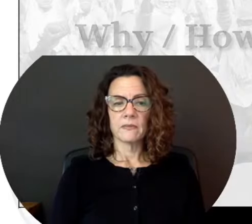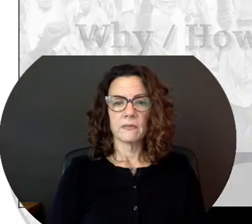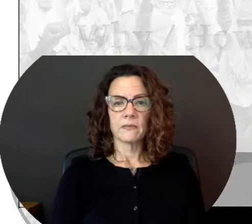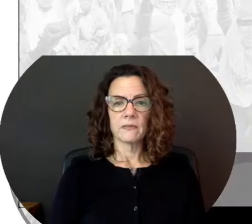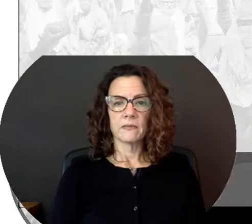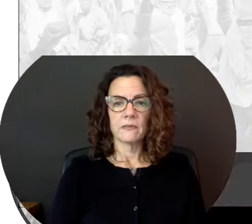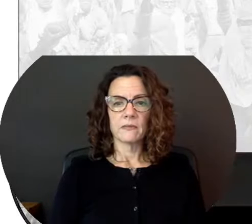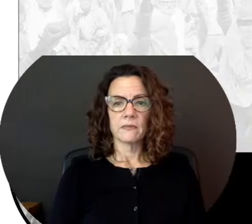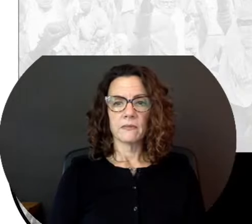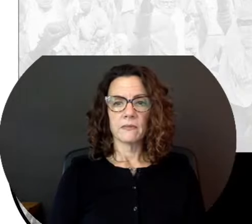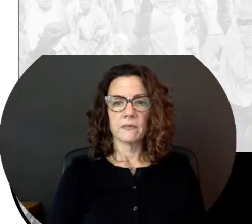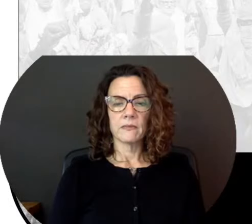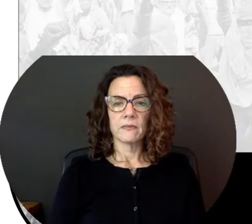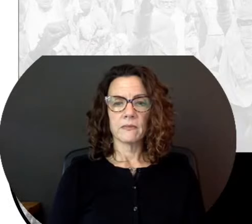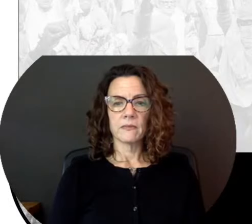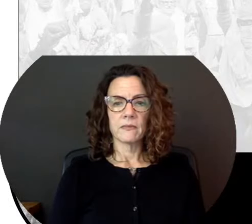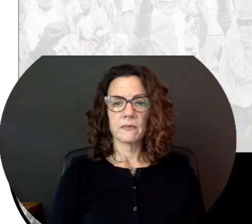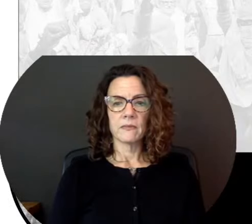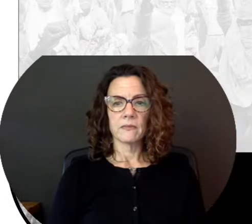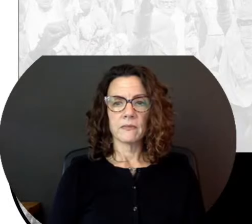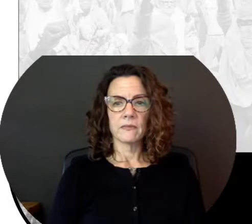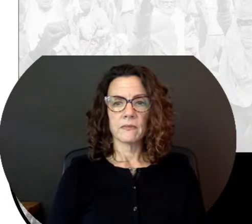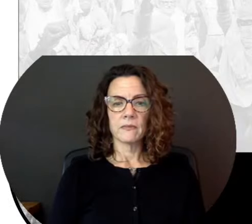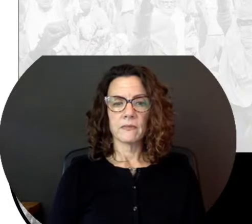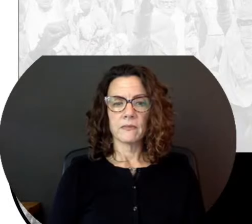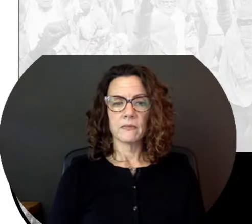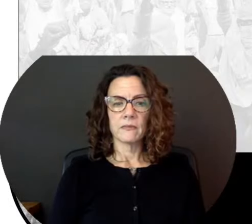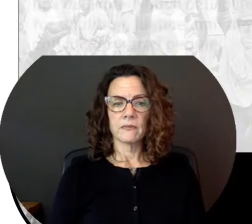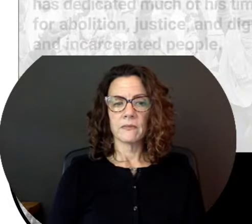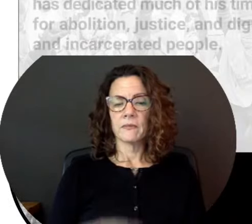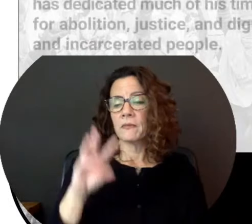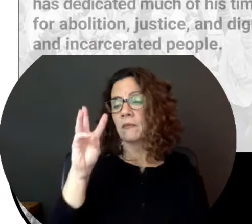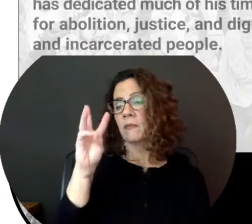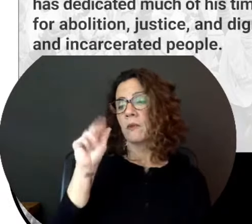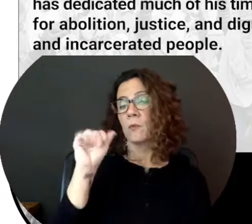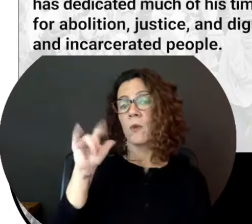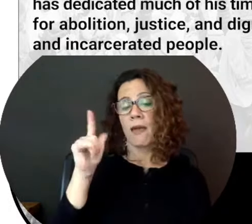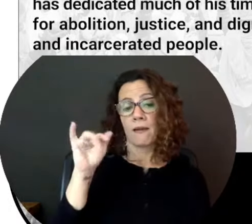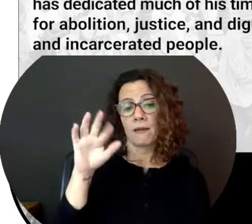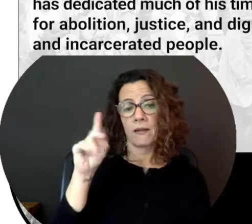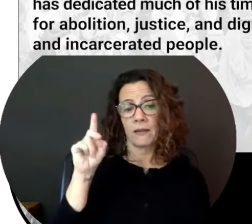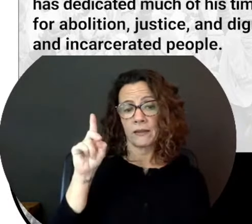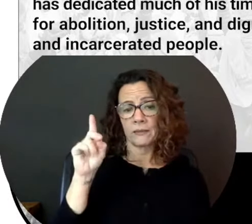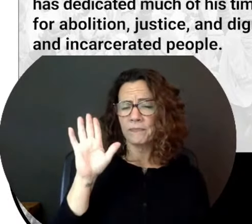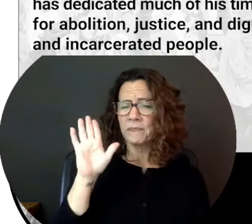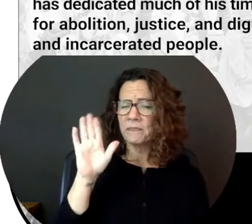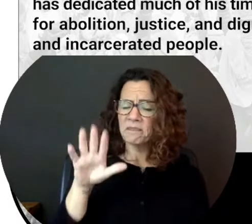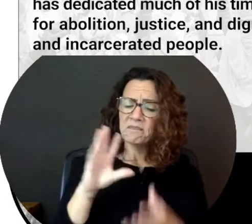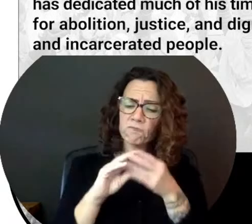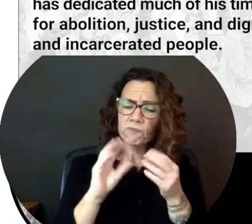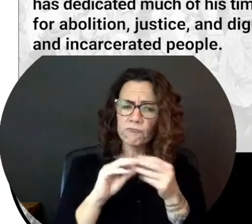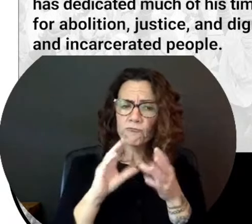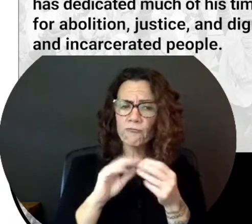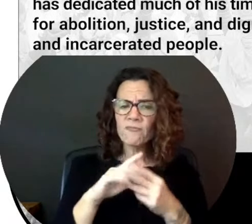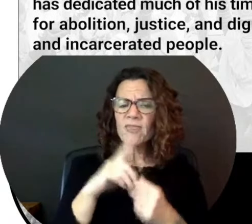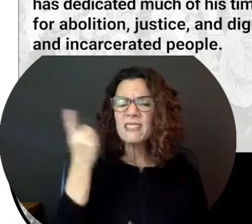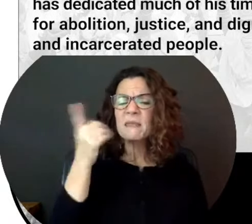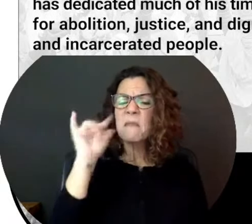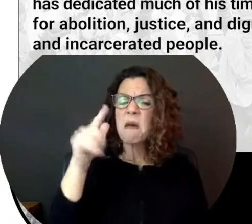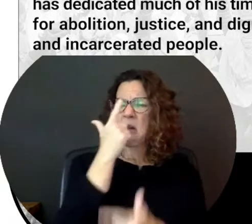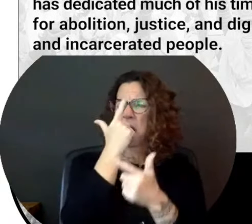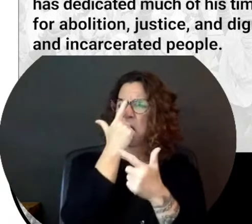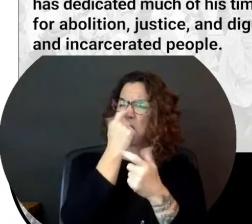Well, something that's interesting to me is that public health experts are looking at prisons and their relationship to overall public